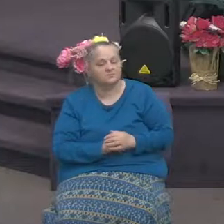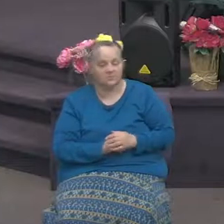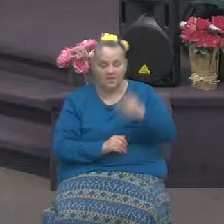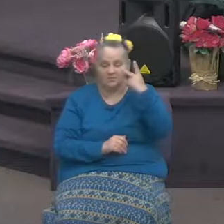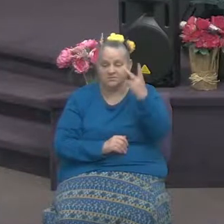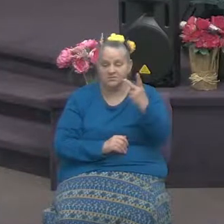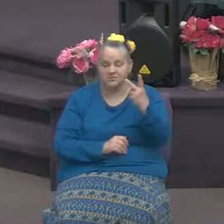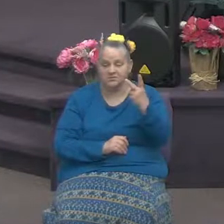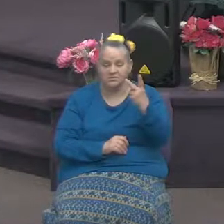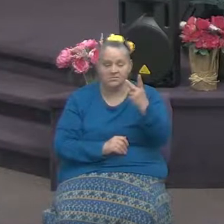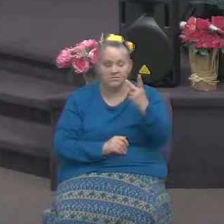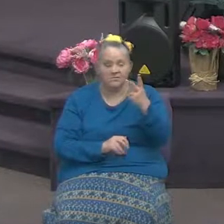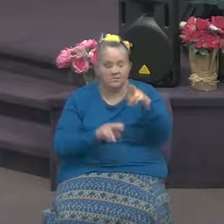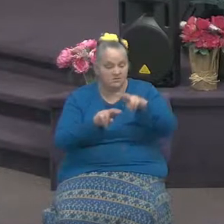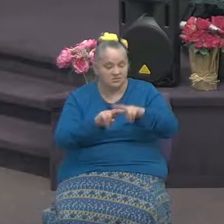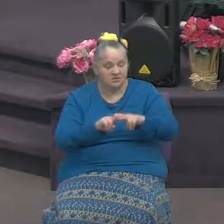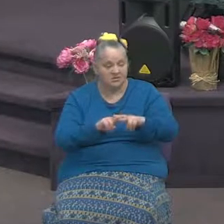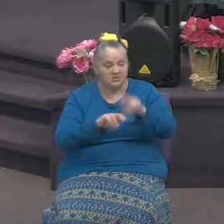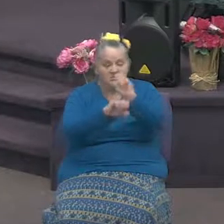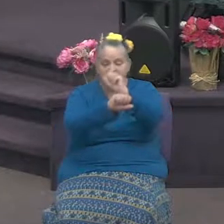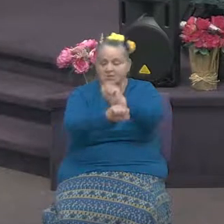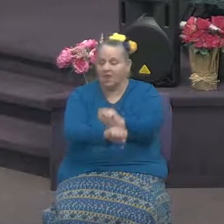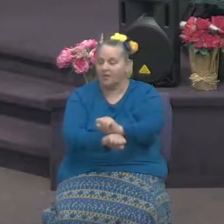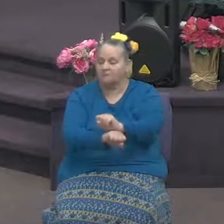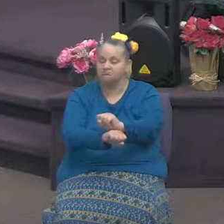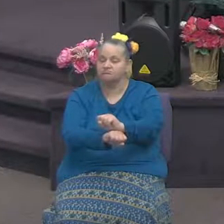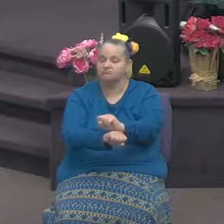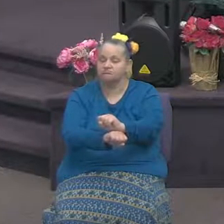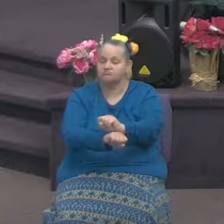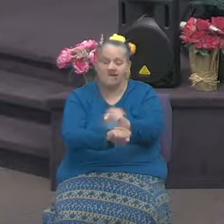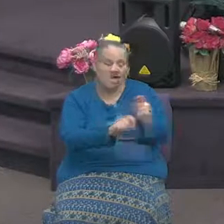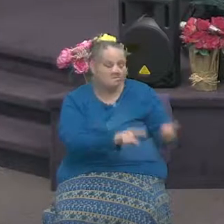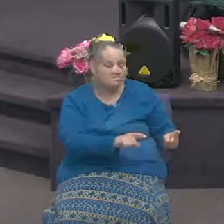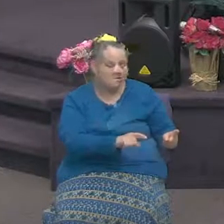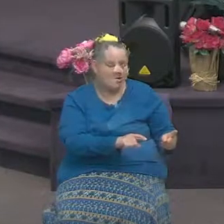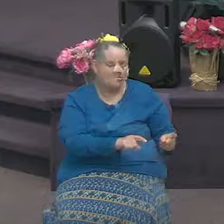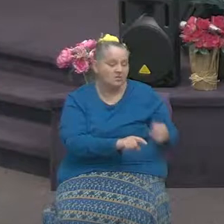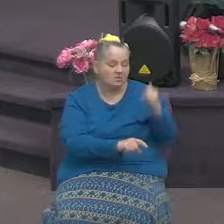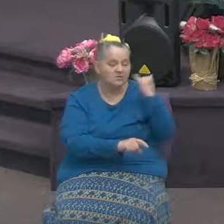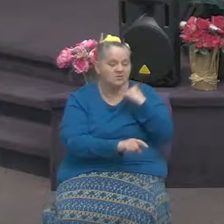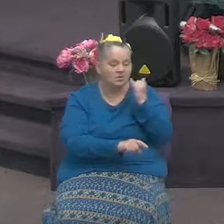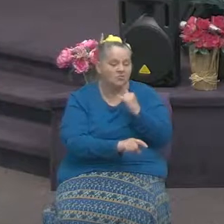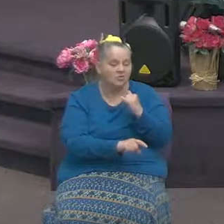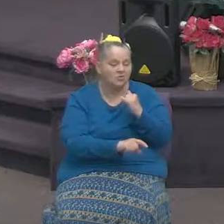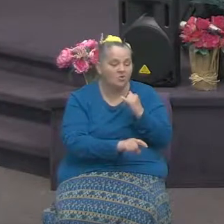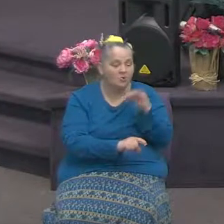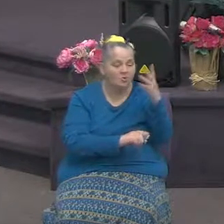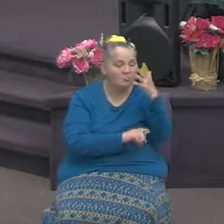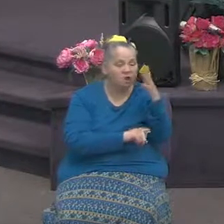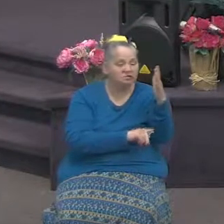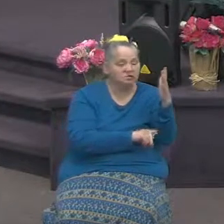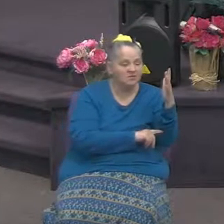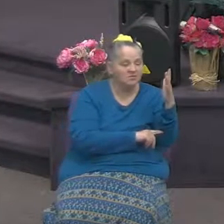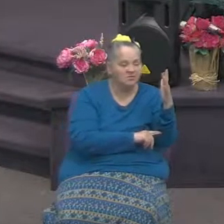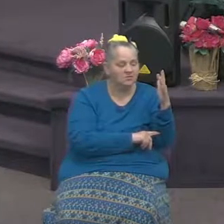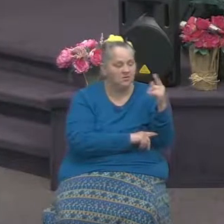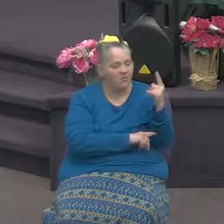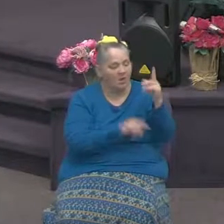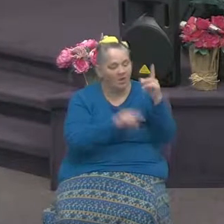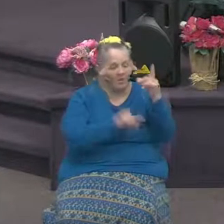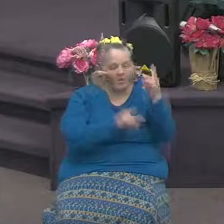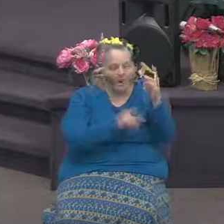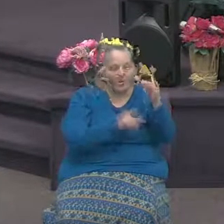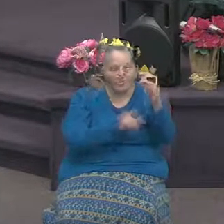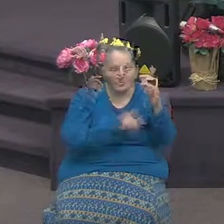You see, they're sitting here enslaved in their own type of wilderness. And then there's one,